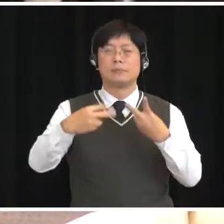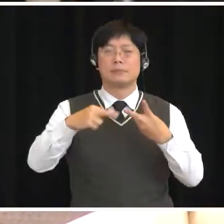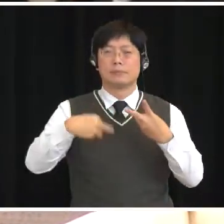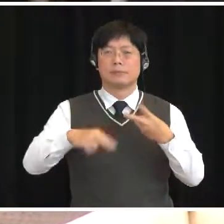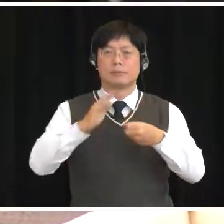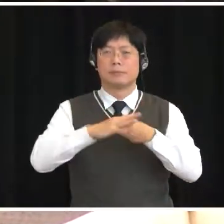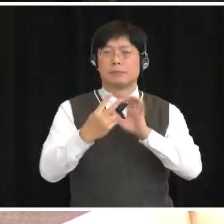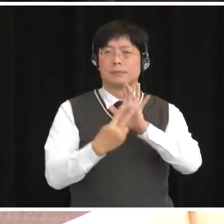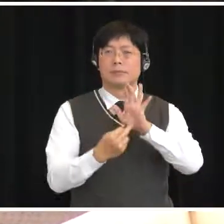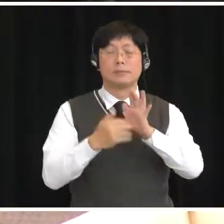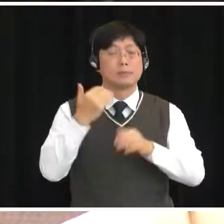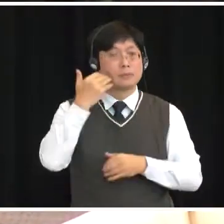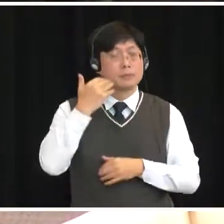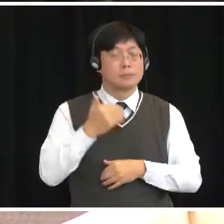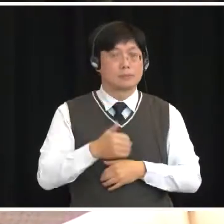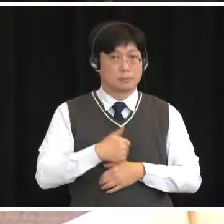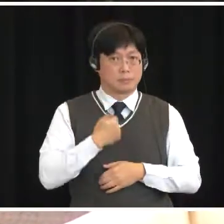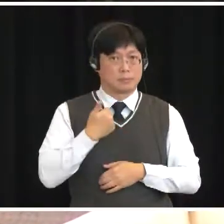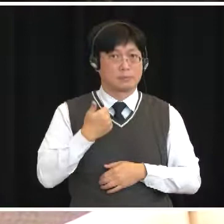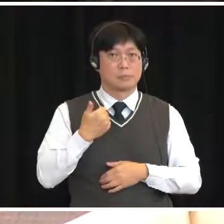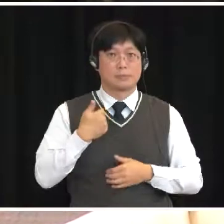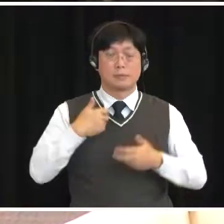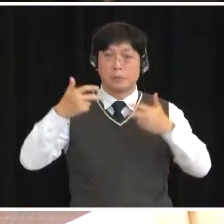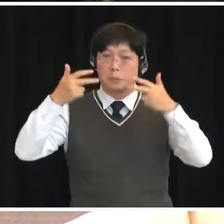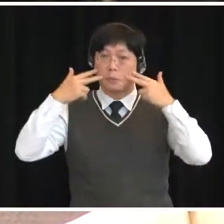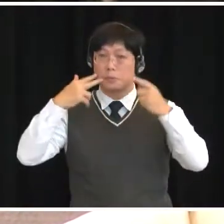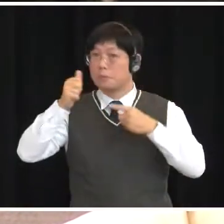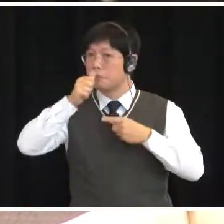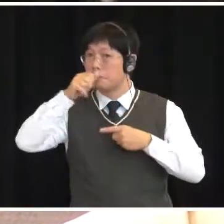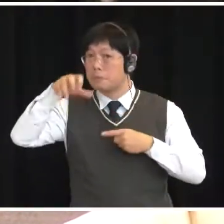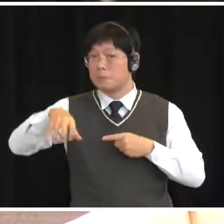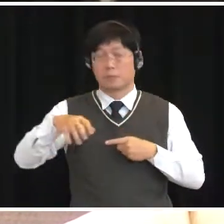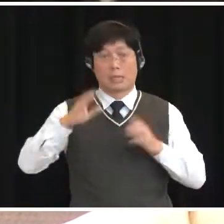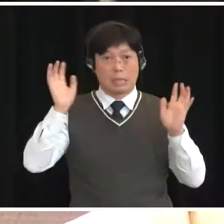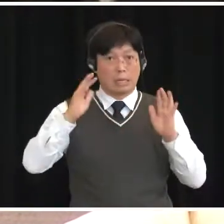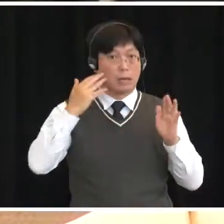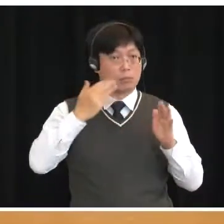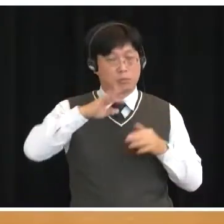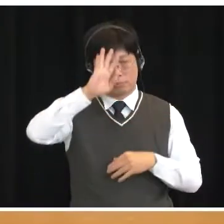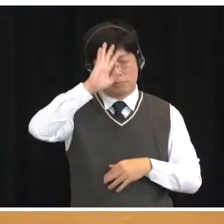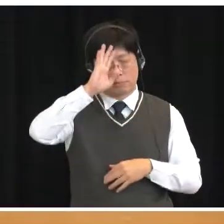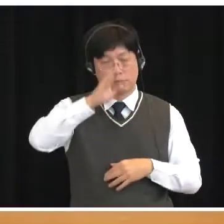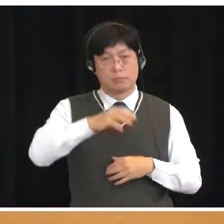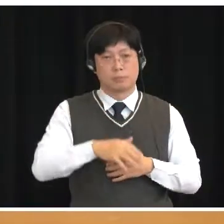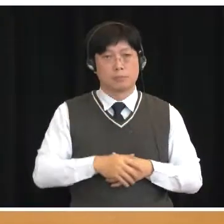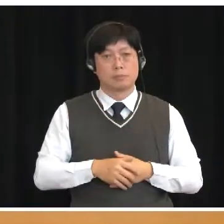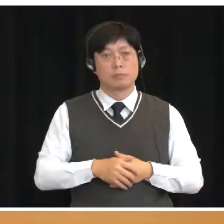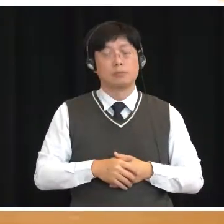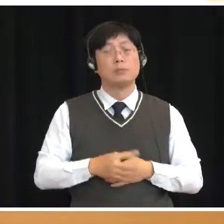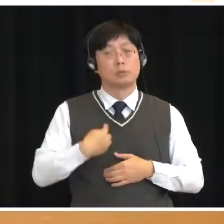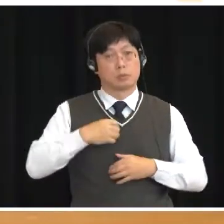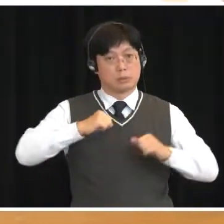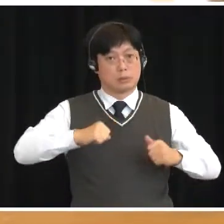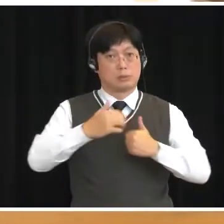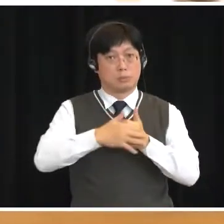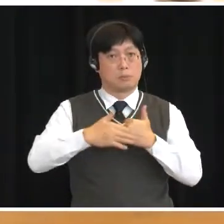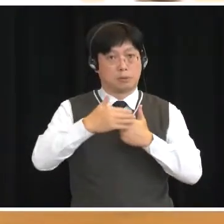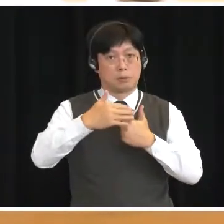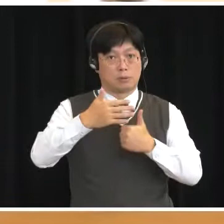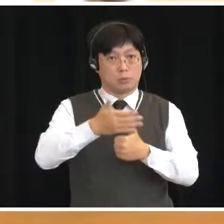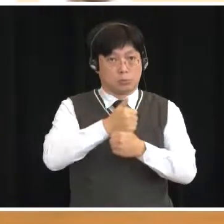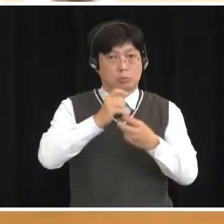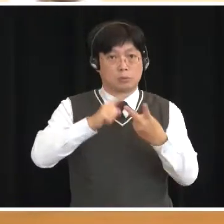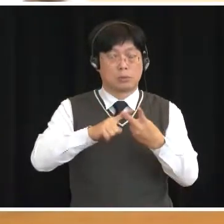our important KPIs now. And in the indigenous areas, if children